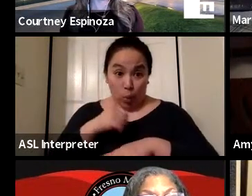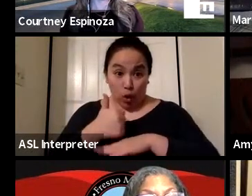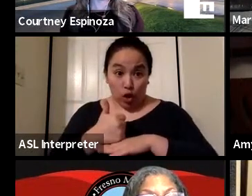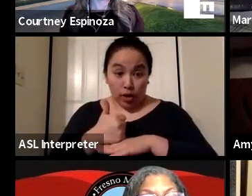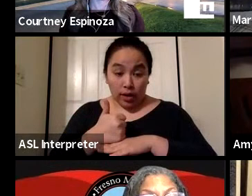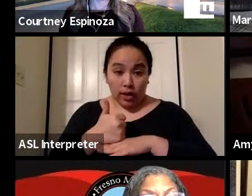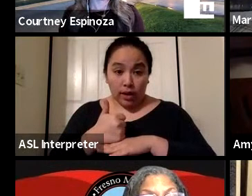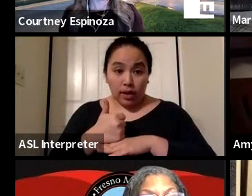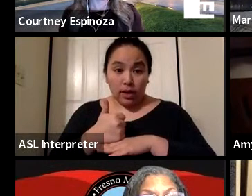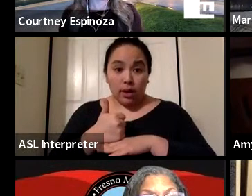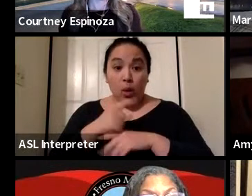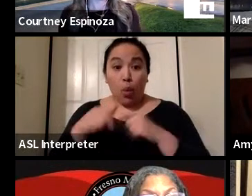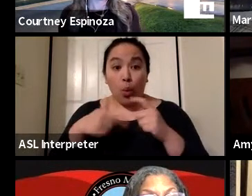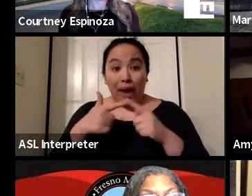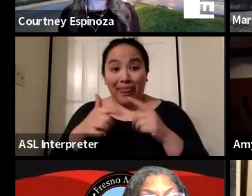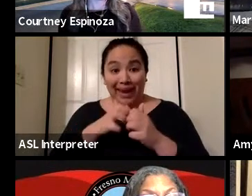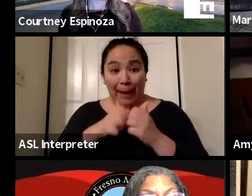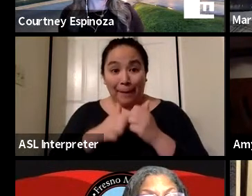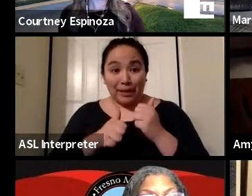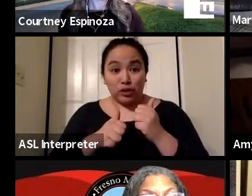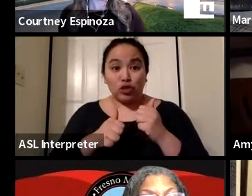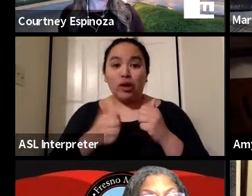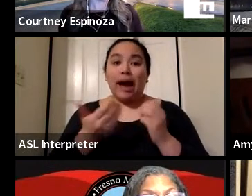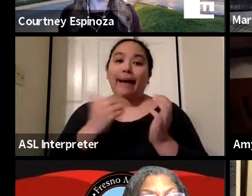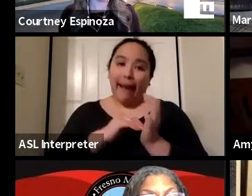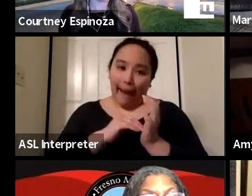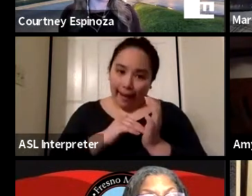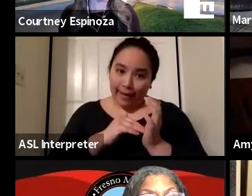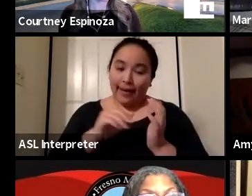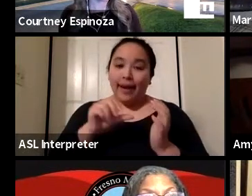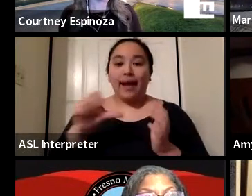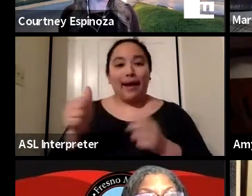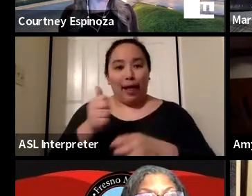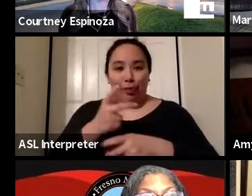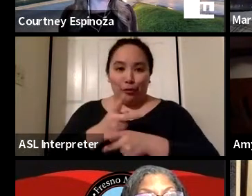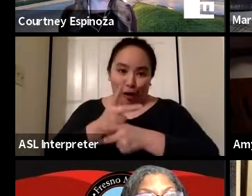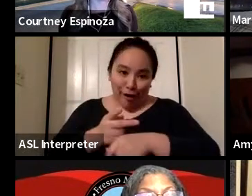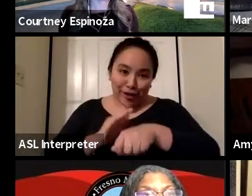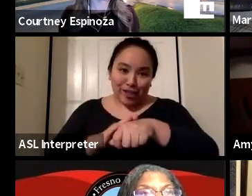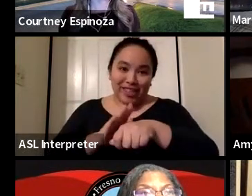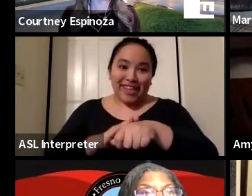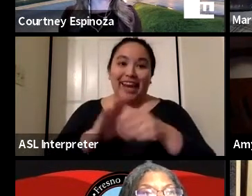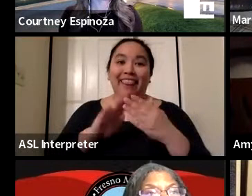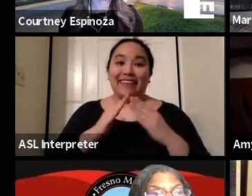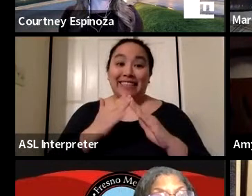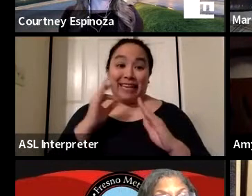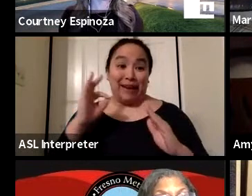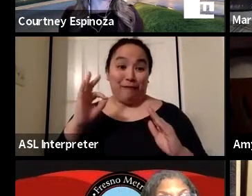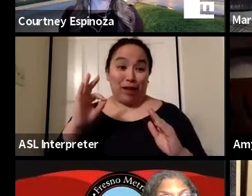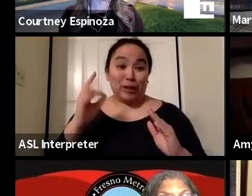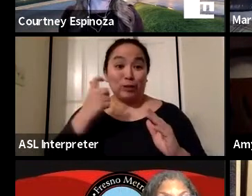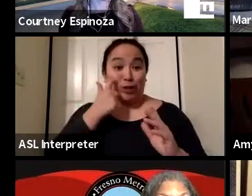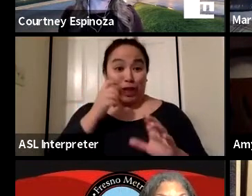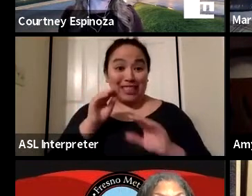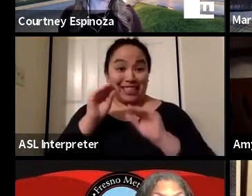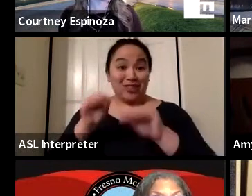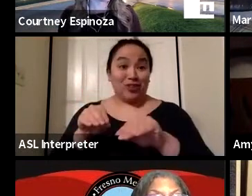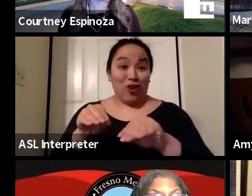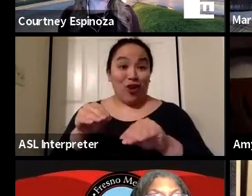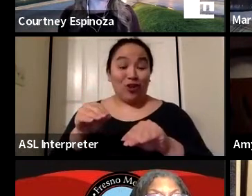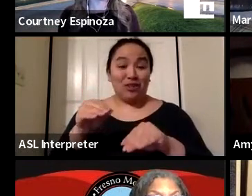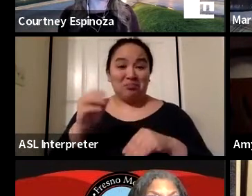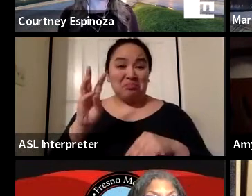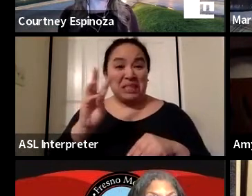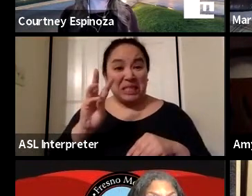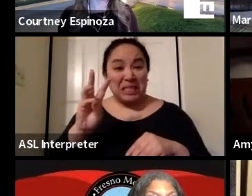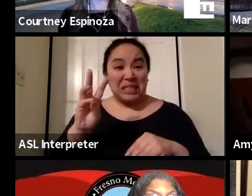those chargers get damaged? Because again, another cautionary tale, the city of Fresno just installed half a dozen